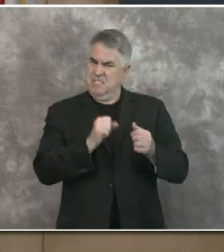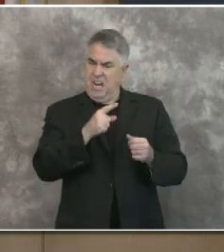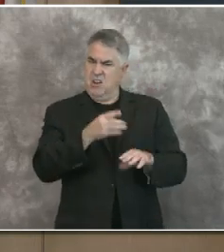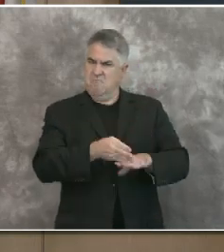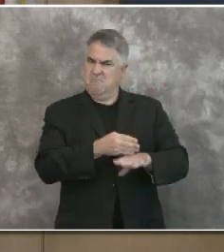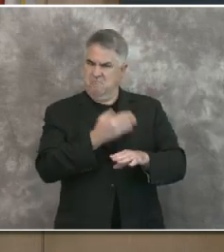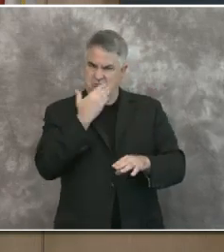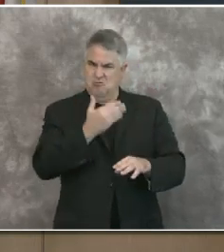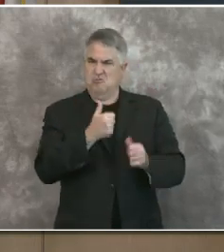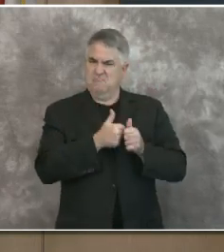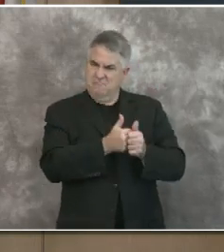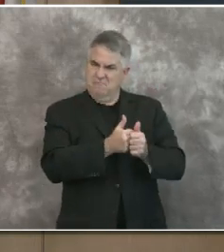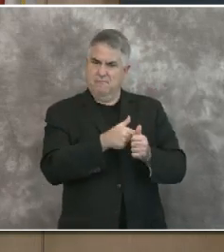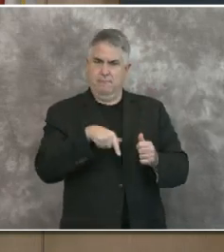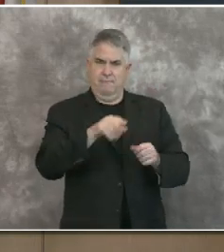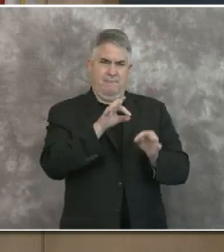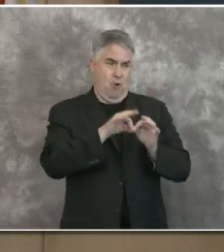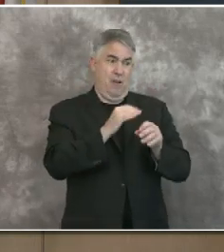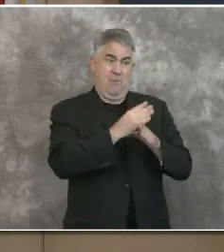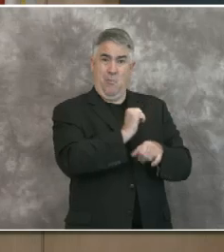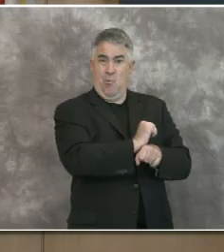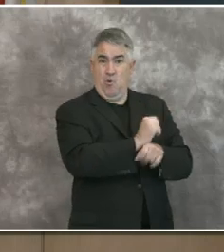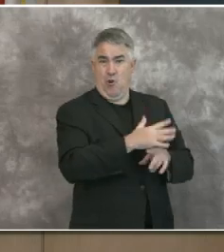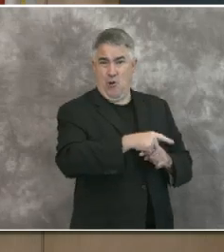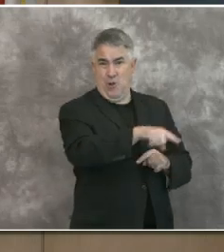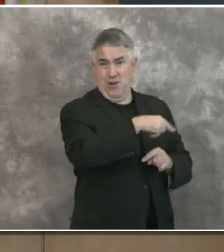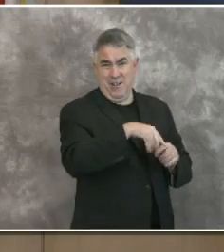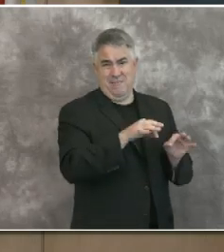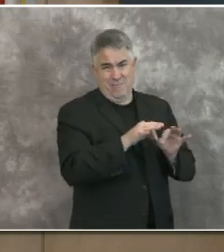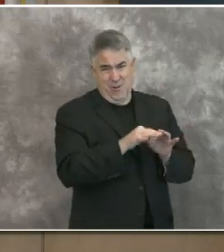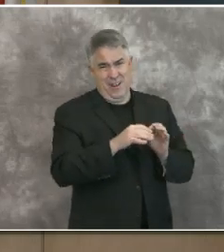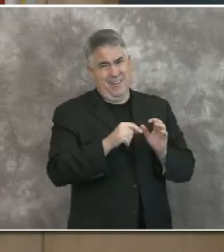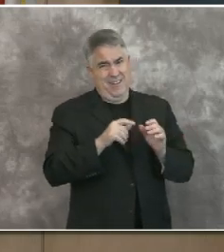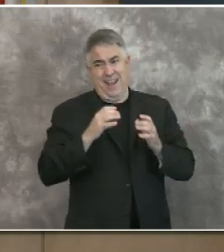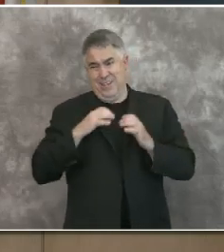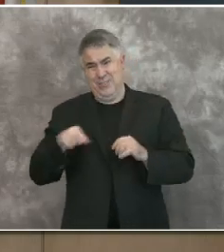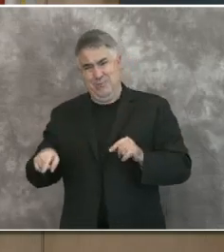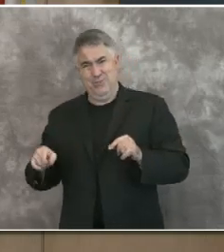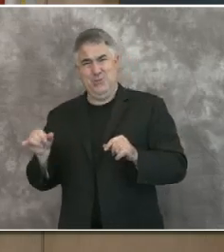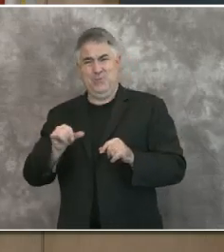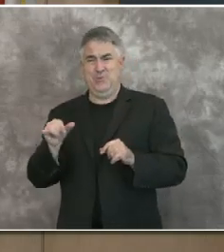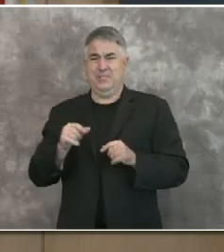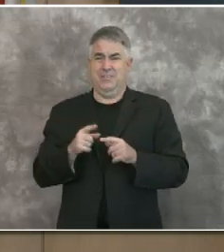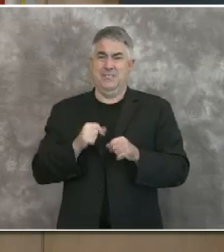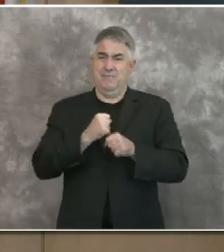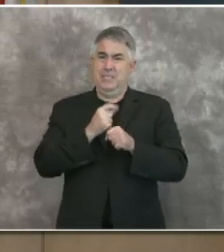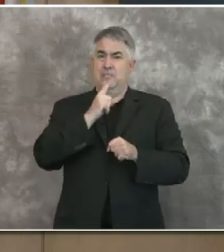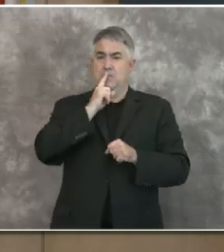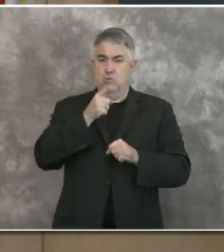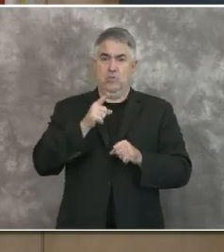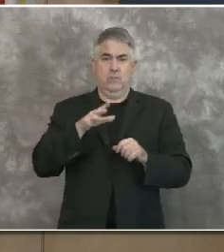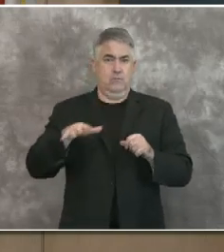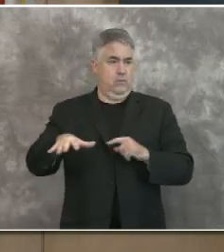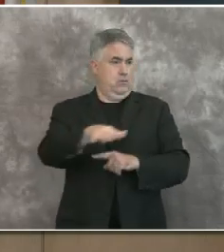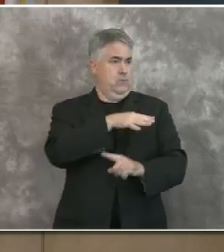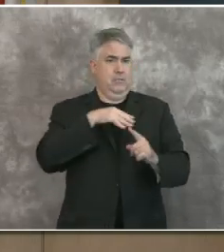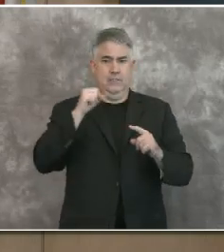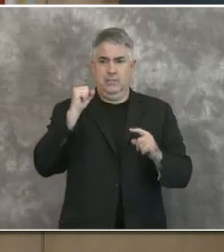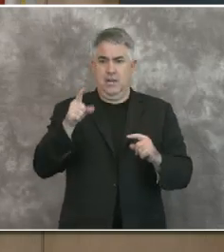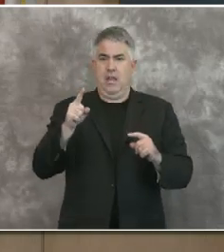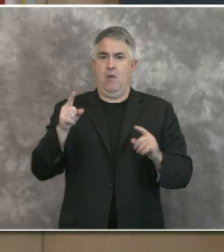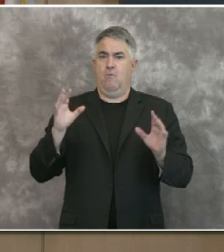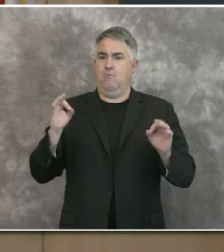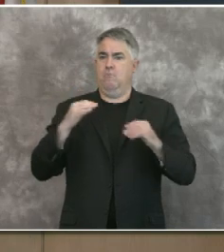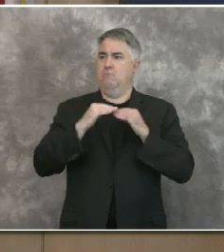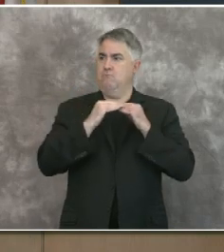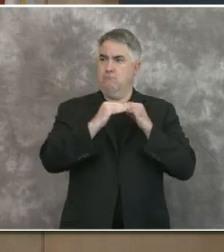protects their employees, protects their customers, but also ensures that as a region we can continue to make progress as